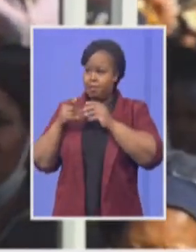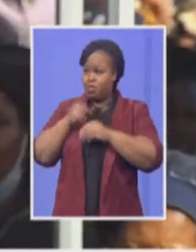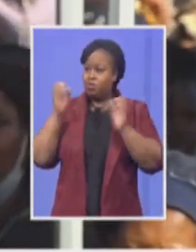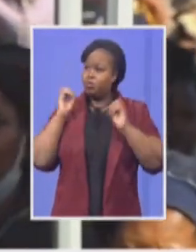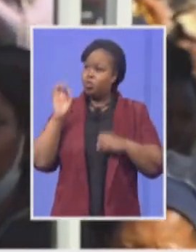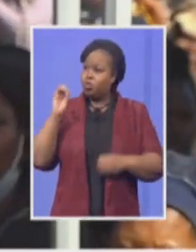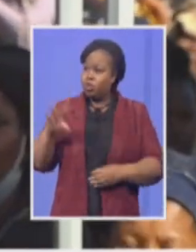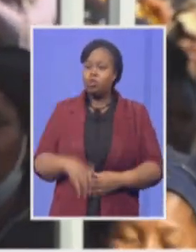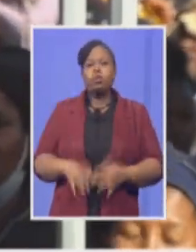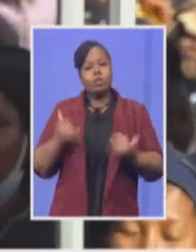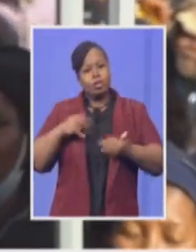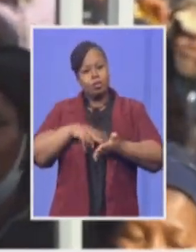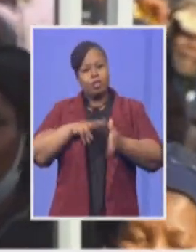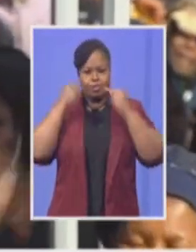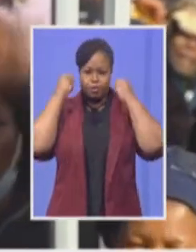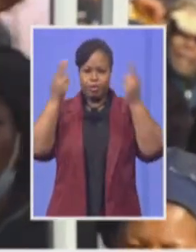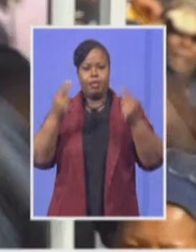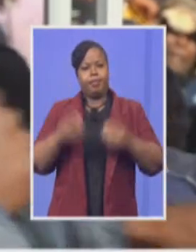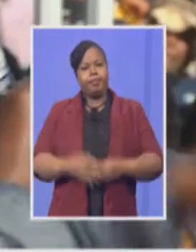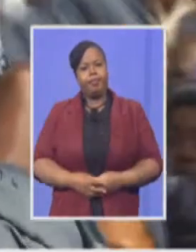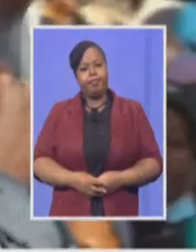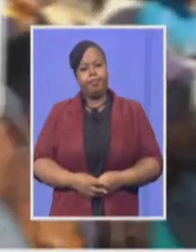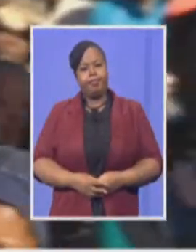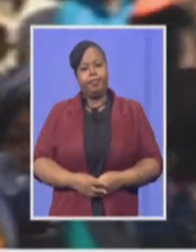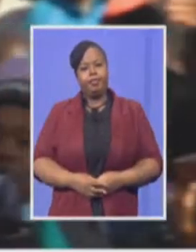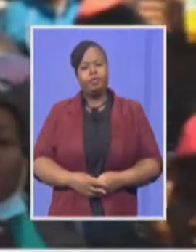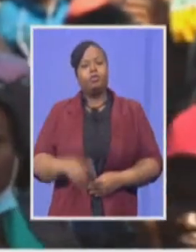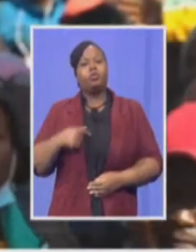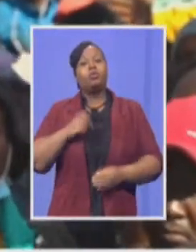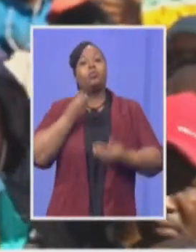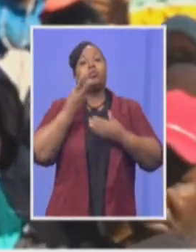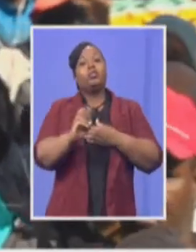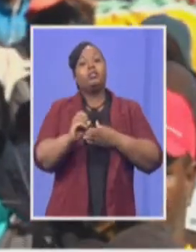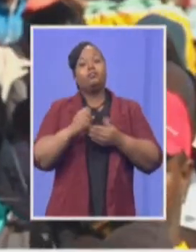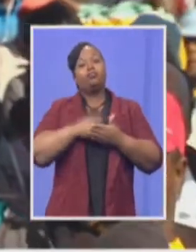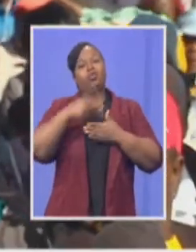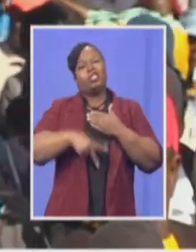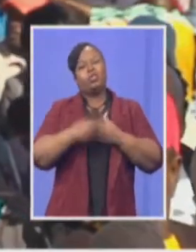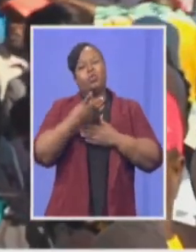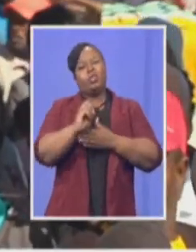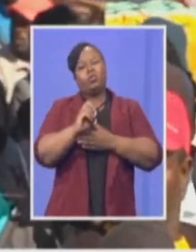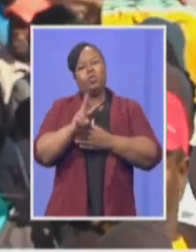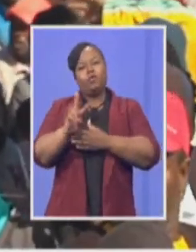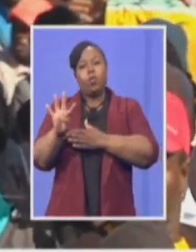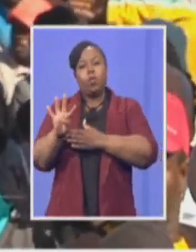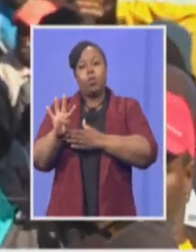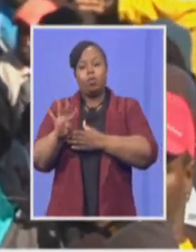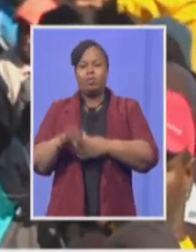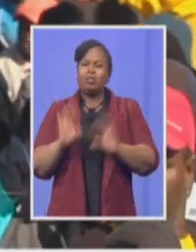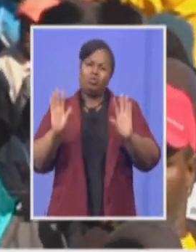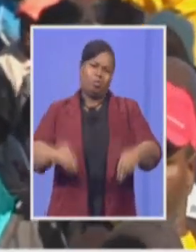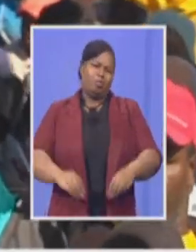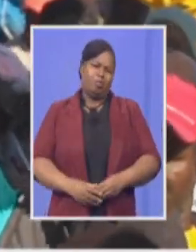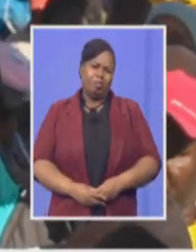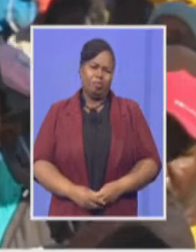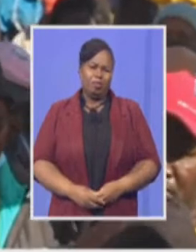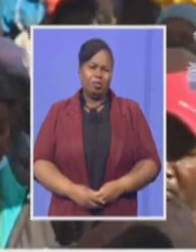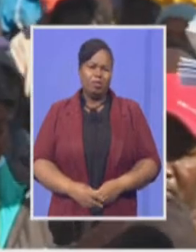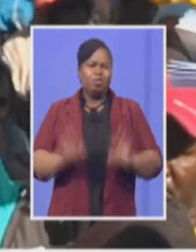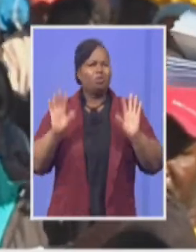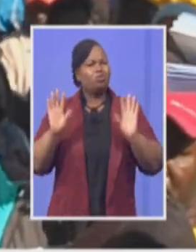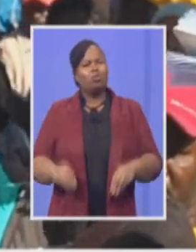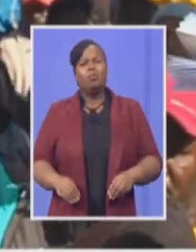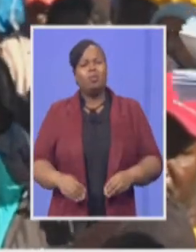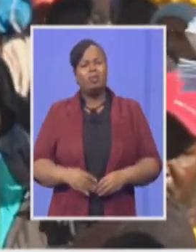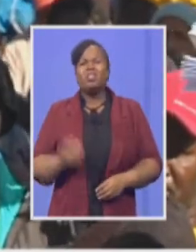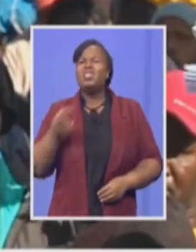It's time to stand up. Project 2024. Stop being stop have what